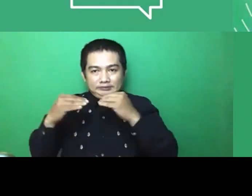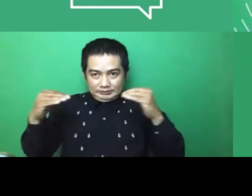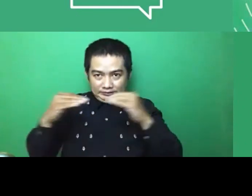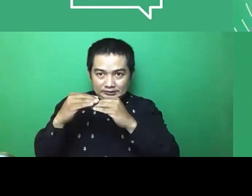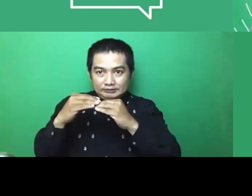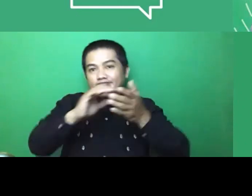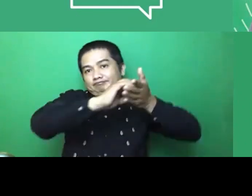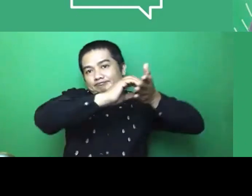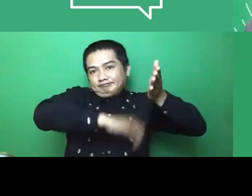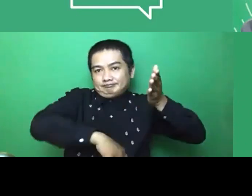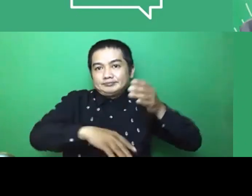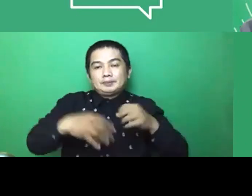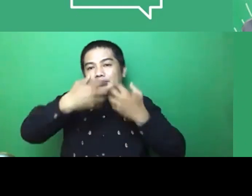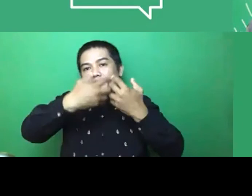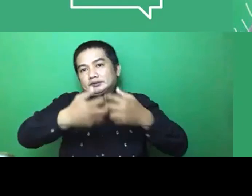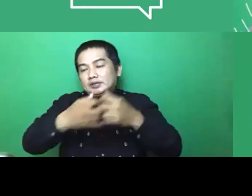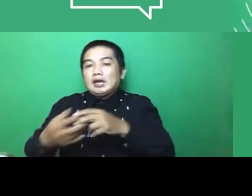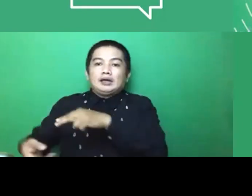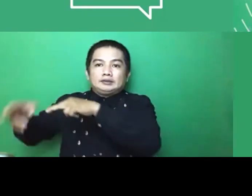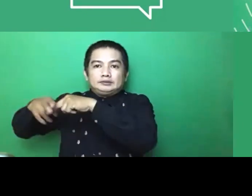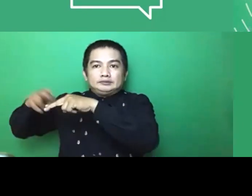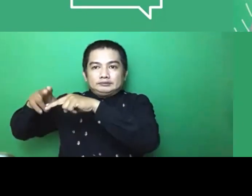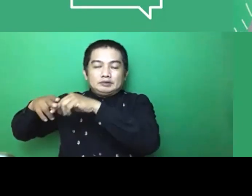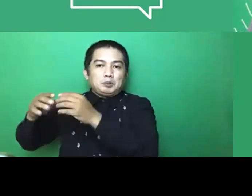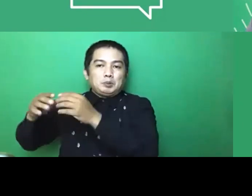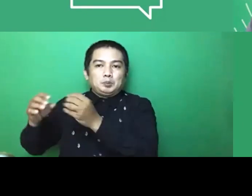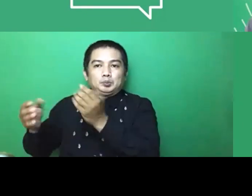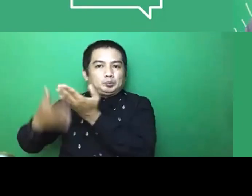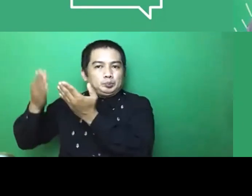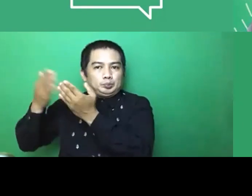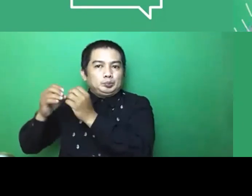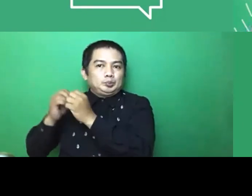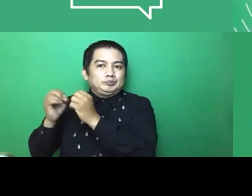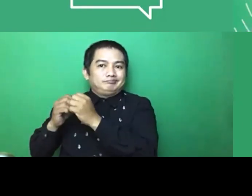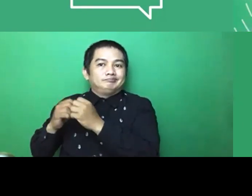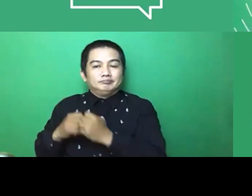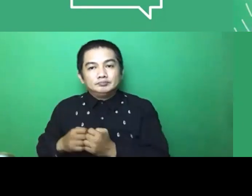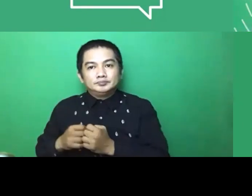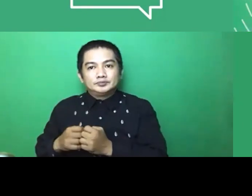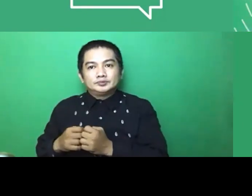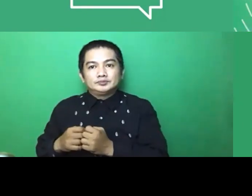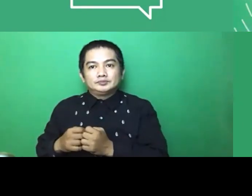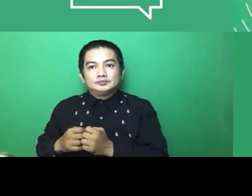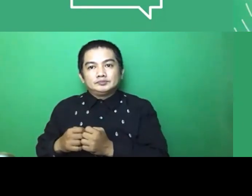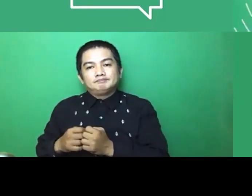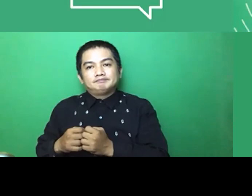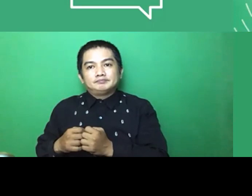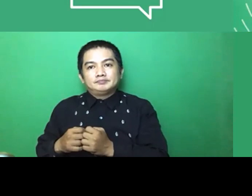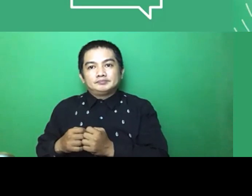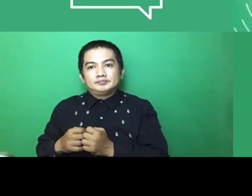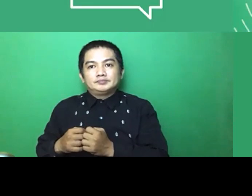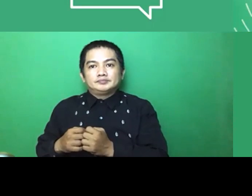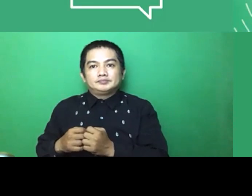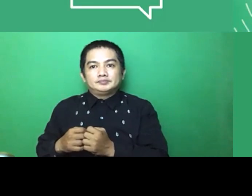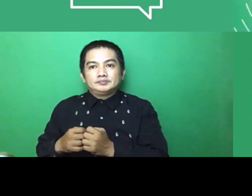machine. Additive machines can do it much more easier, and they can generally do much more complex shapes. Conversely, if I were to